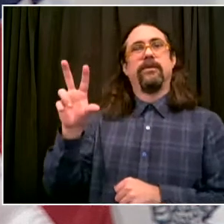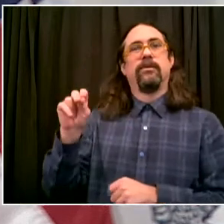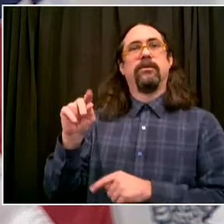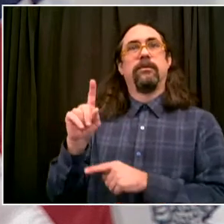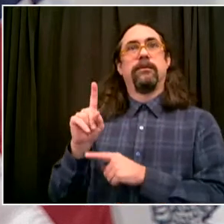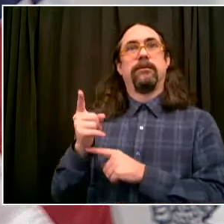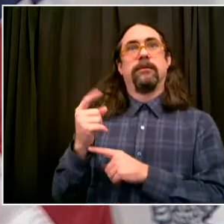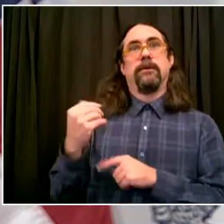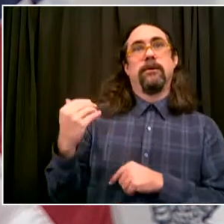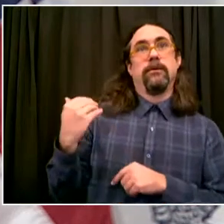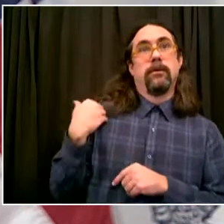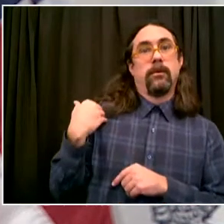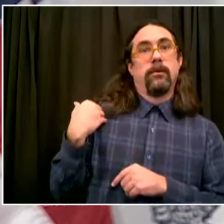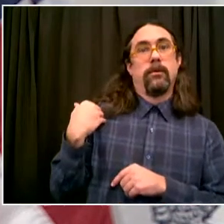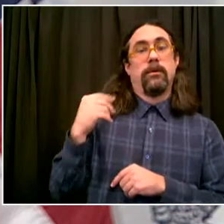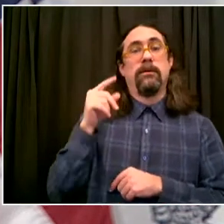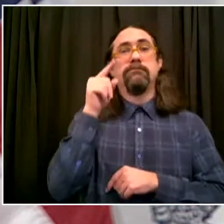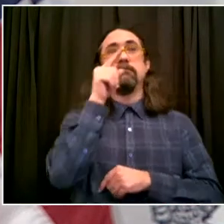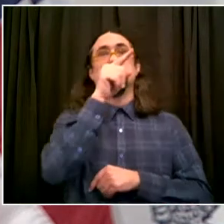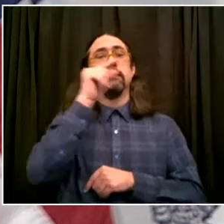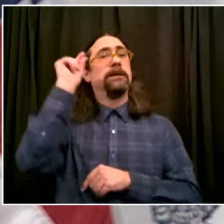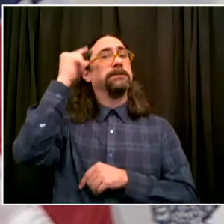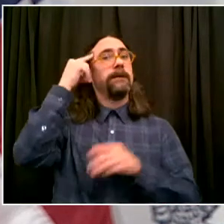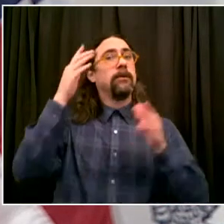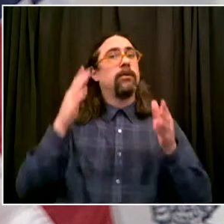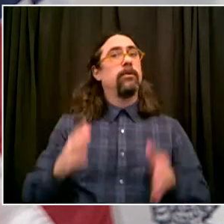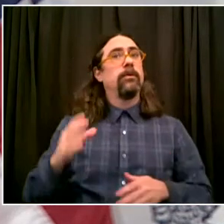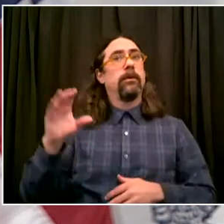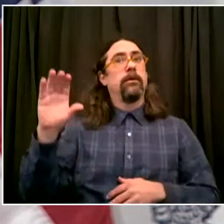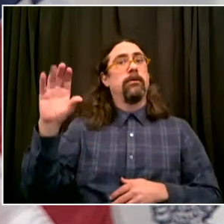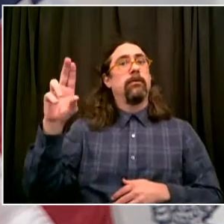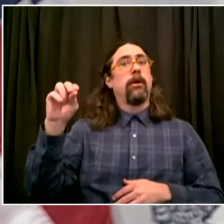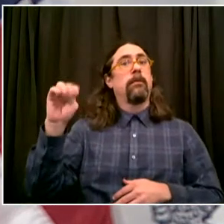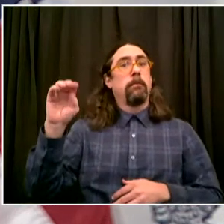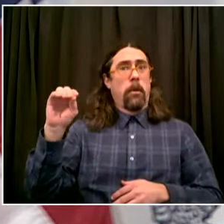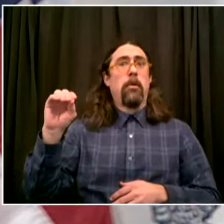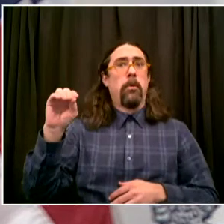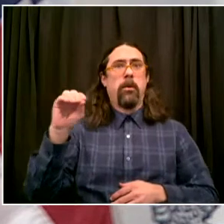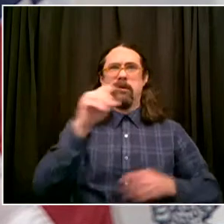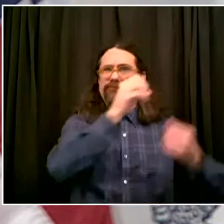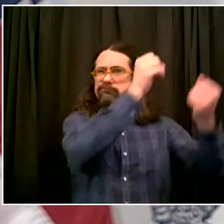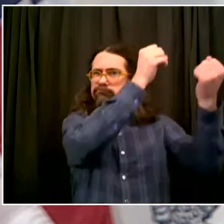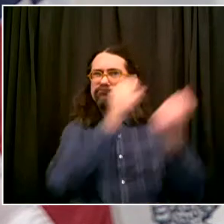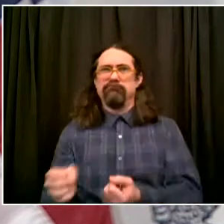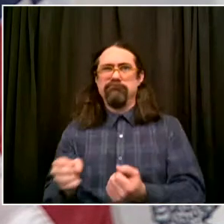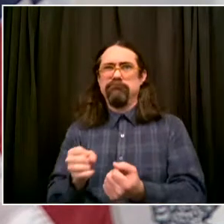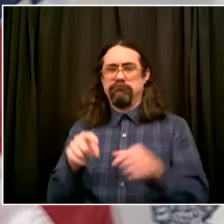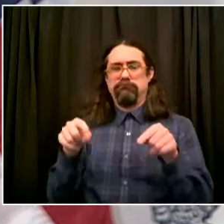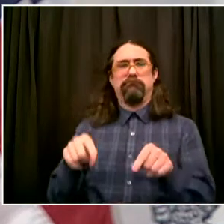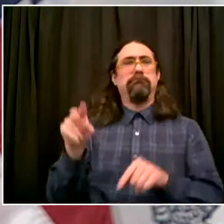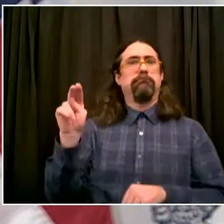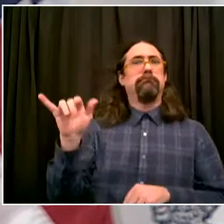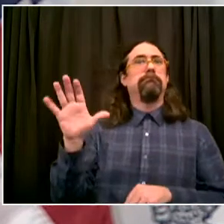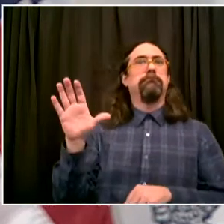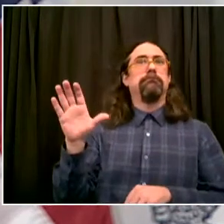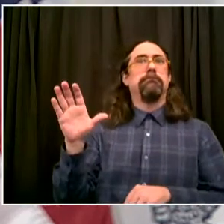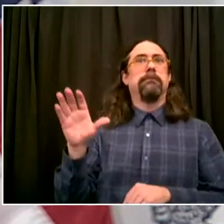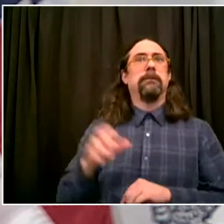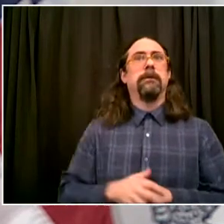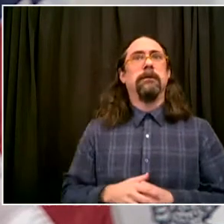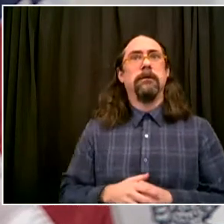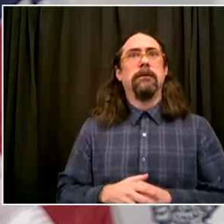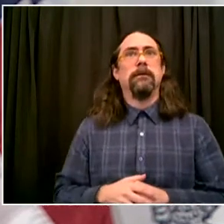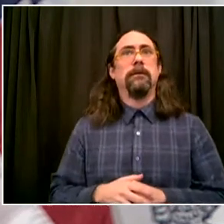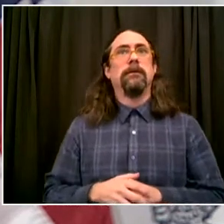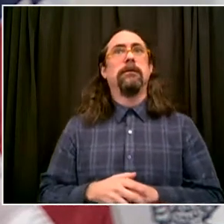for above-ground subway lines could be canceled by noon today. Do you have any details on subway service today in the city?